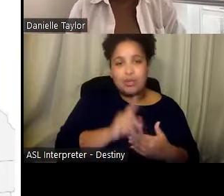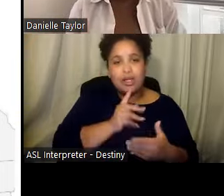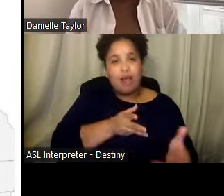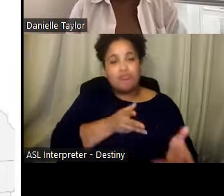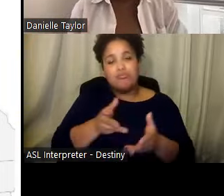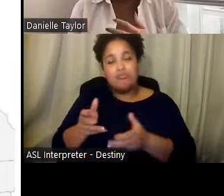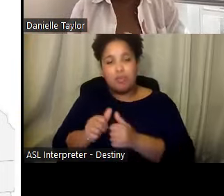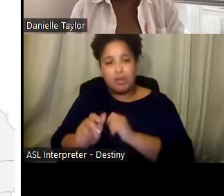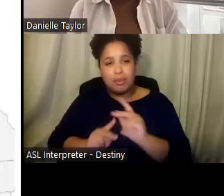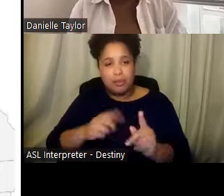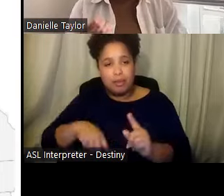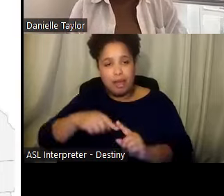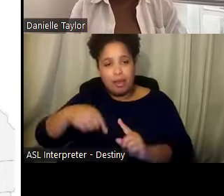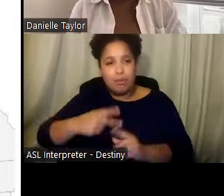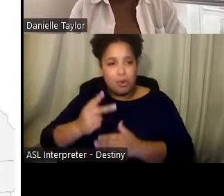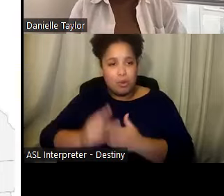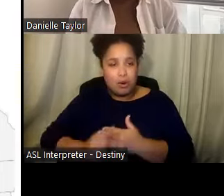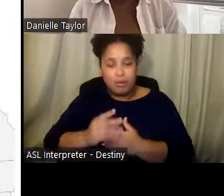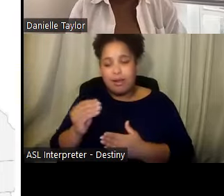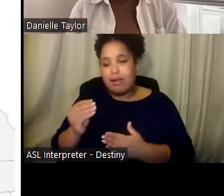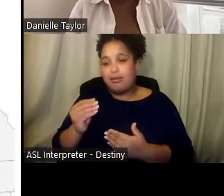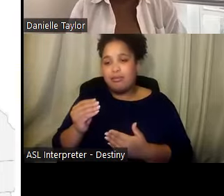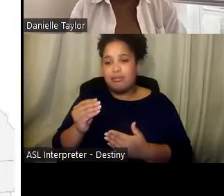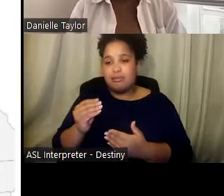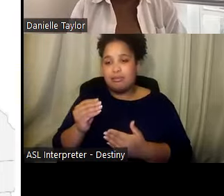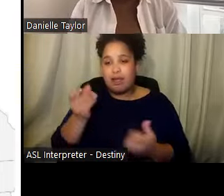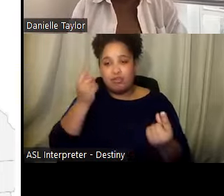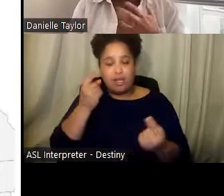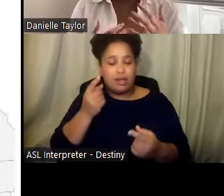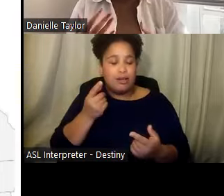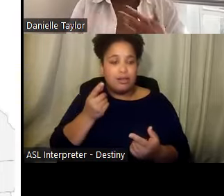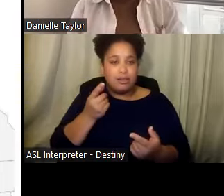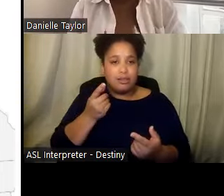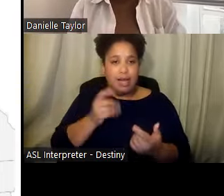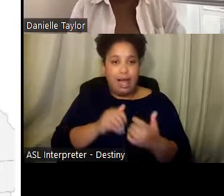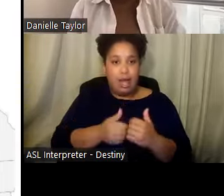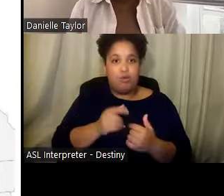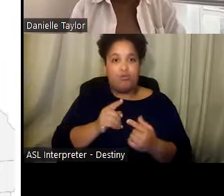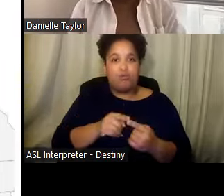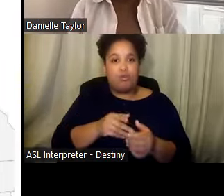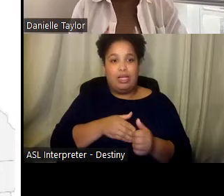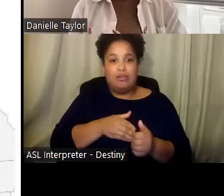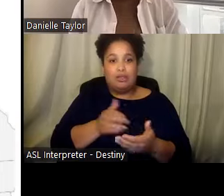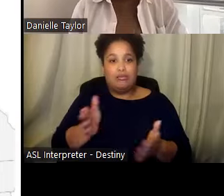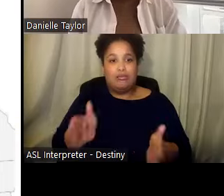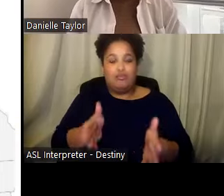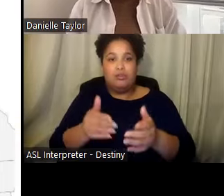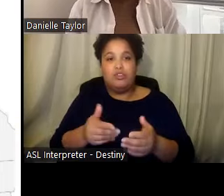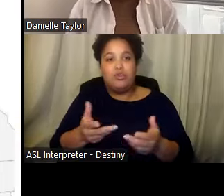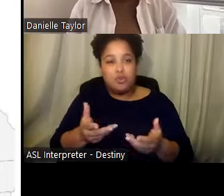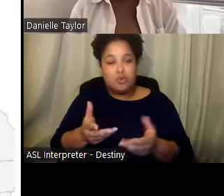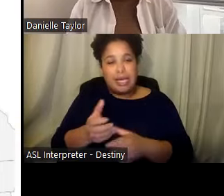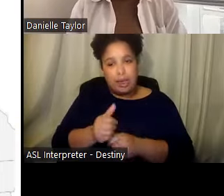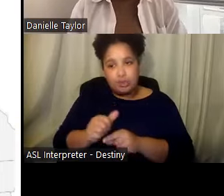about the program and, understanding whether or not, how to drive them to take the training and get feedback from